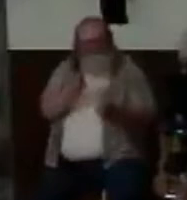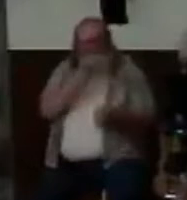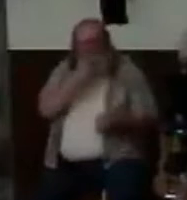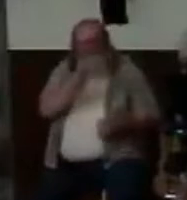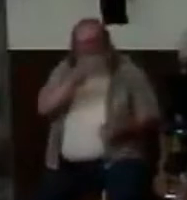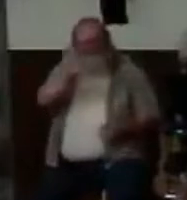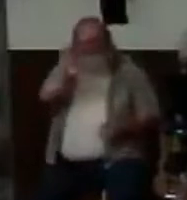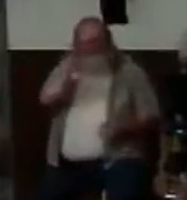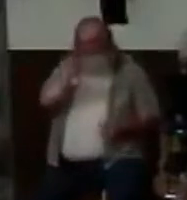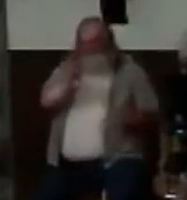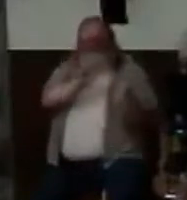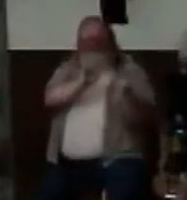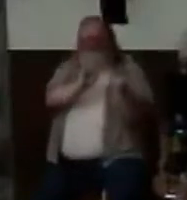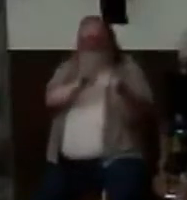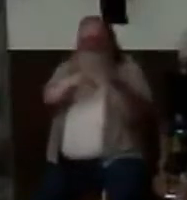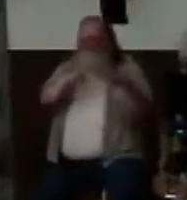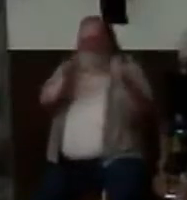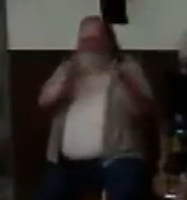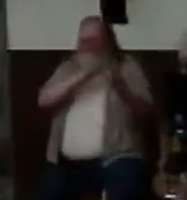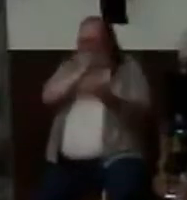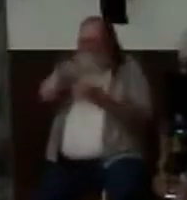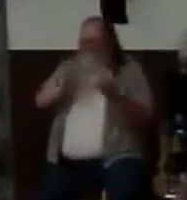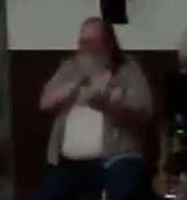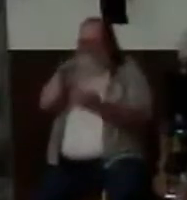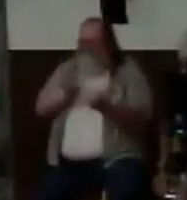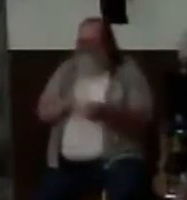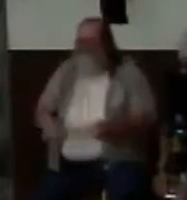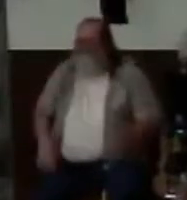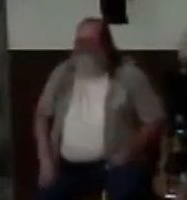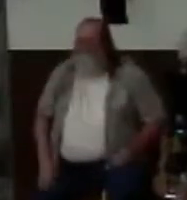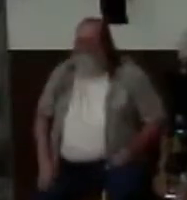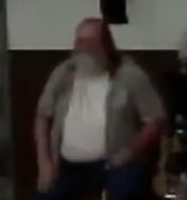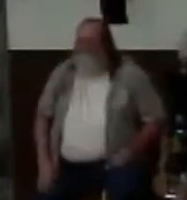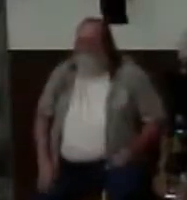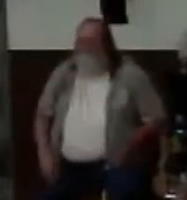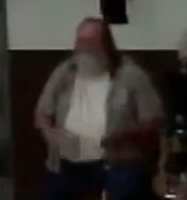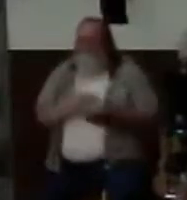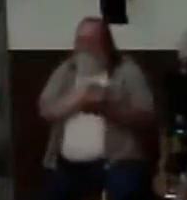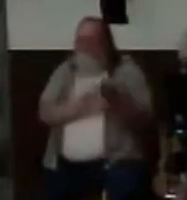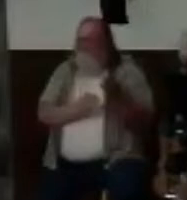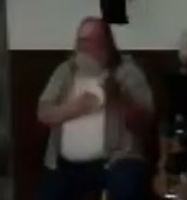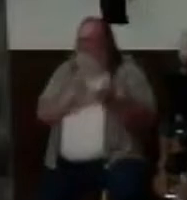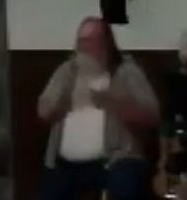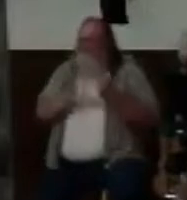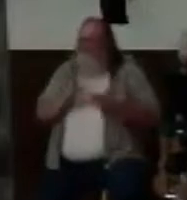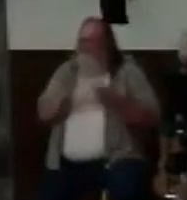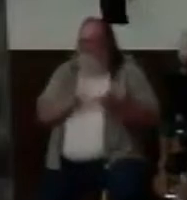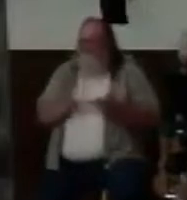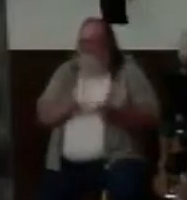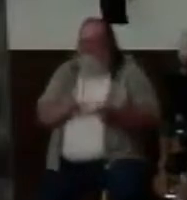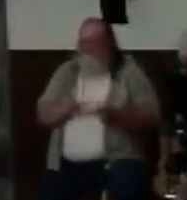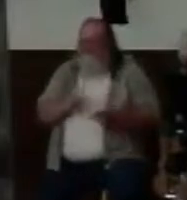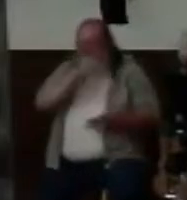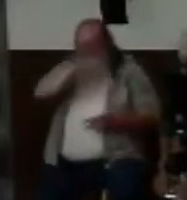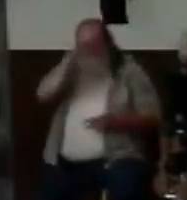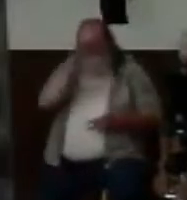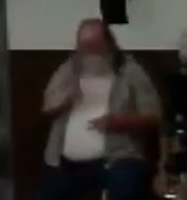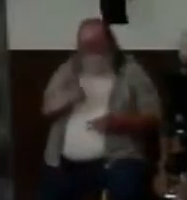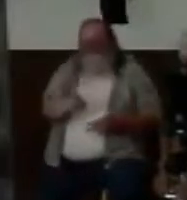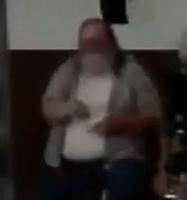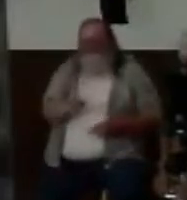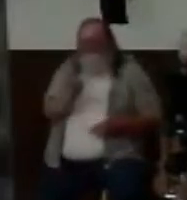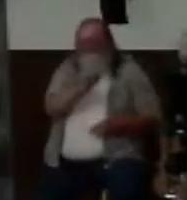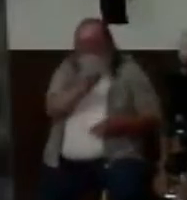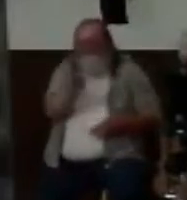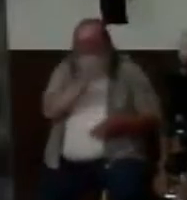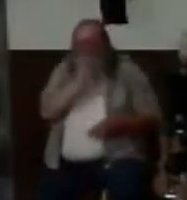Verse 25. Some of the people who lived in Jerusalem started to ask each other, isn't this the man they're trying to kill? But here he